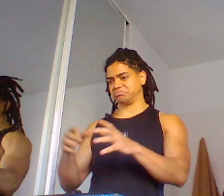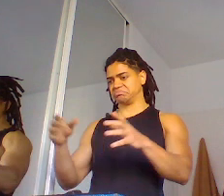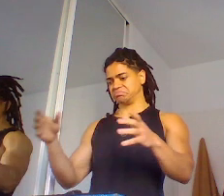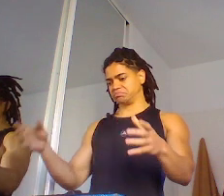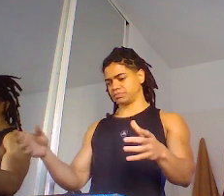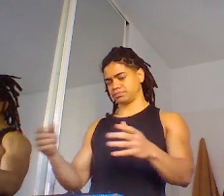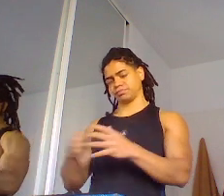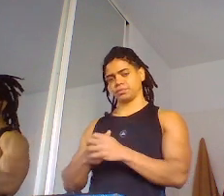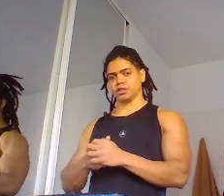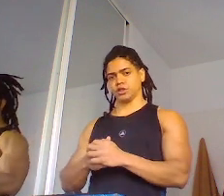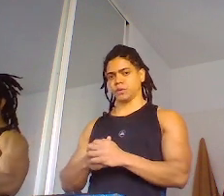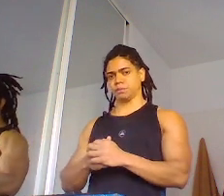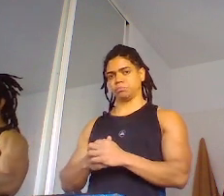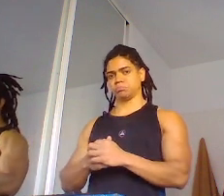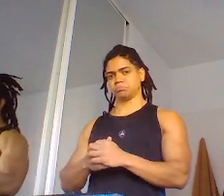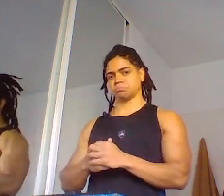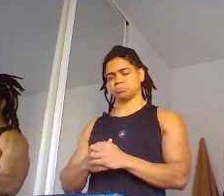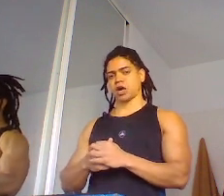are